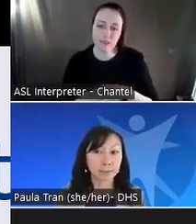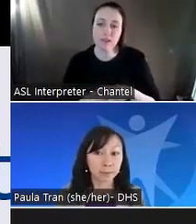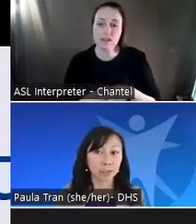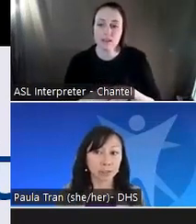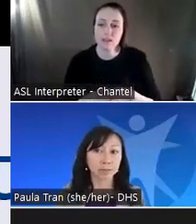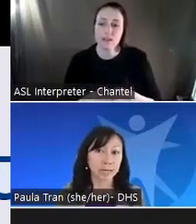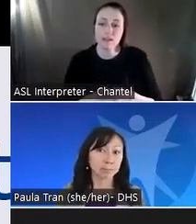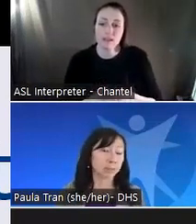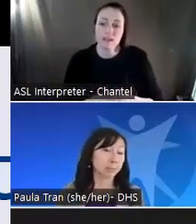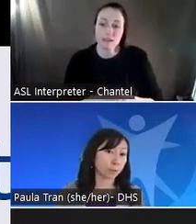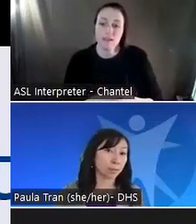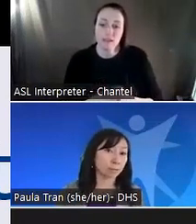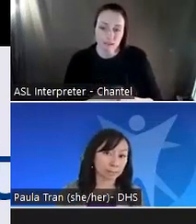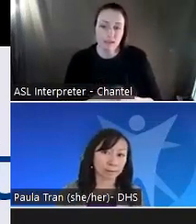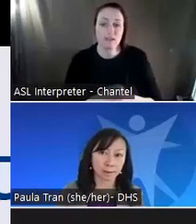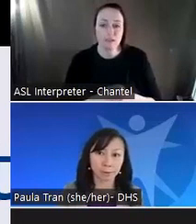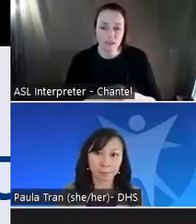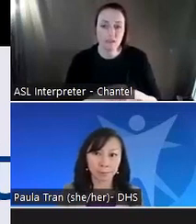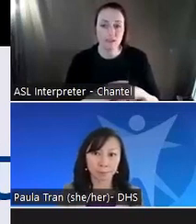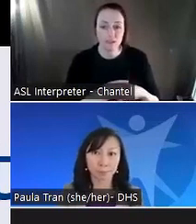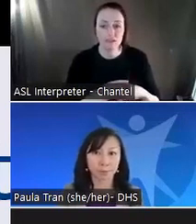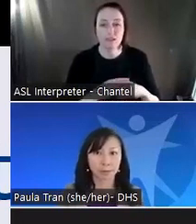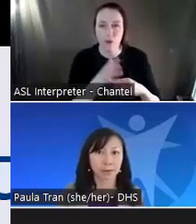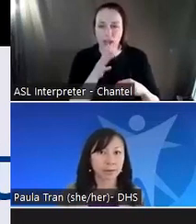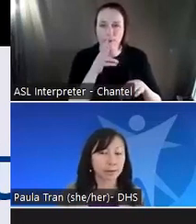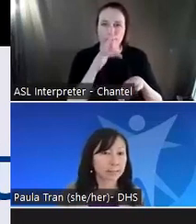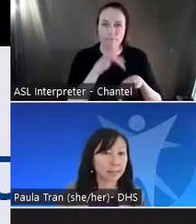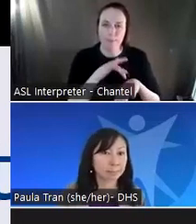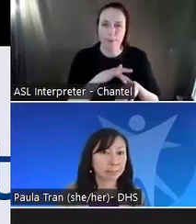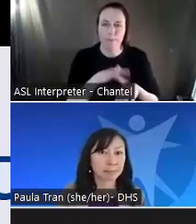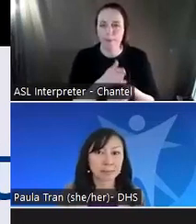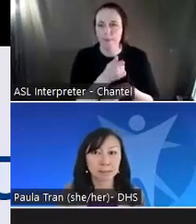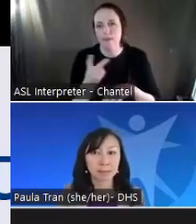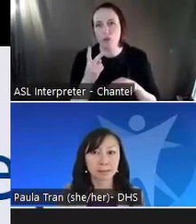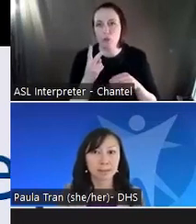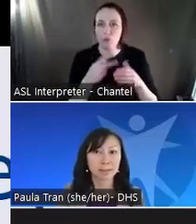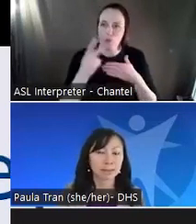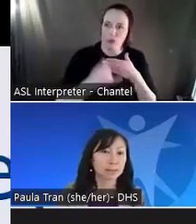highlight a few initiatives aimed at improving mental health. Next slide, please.